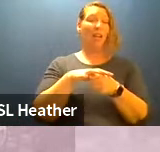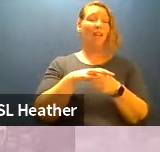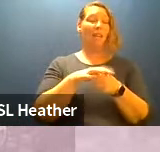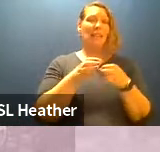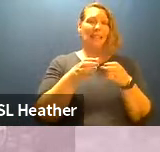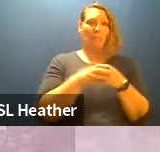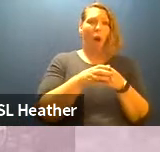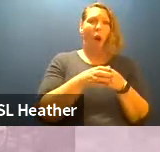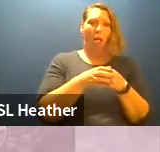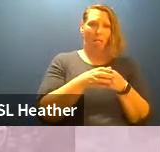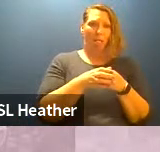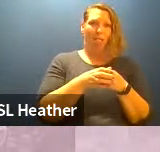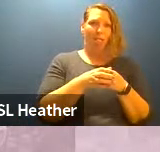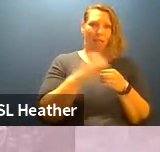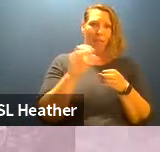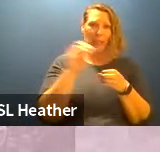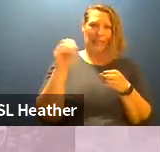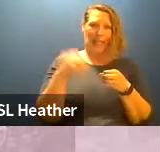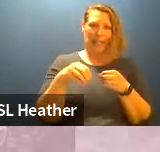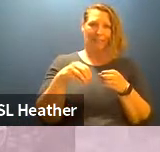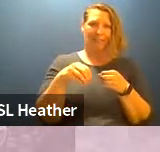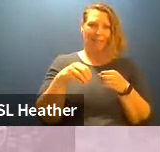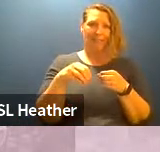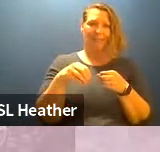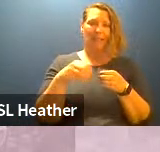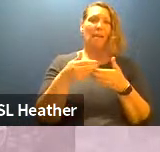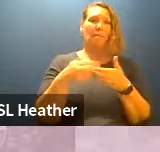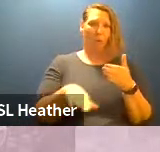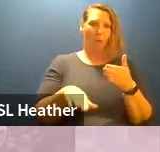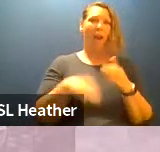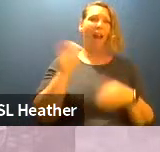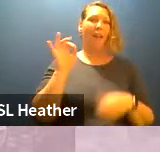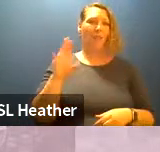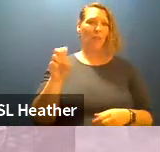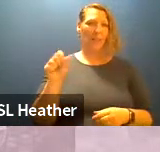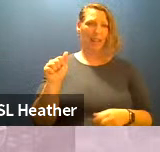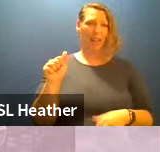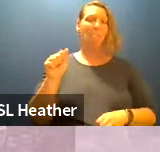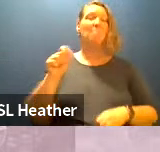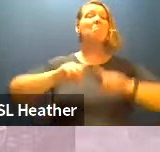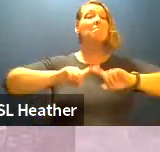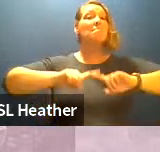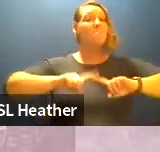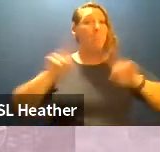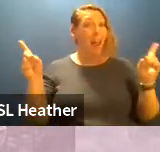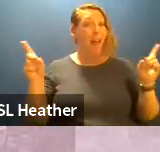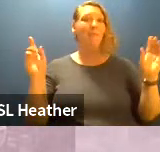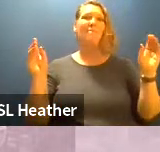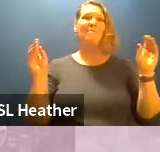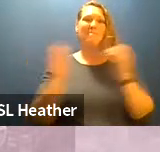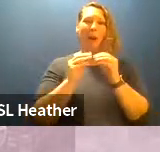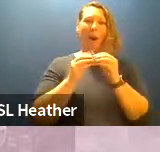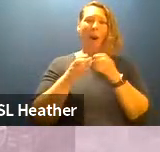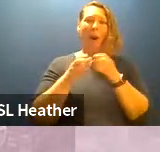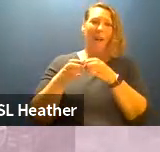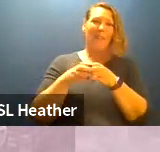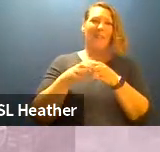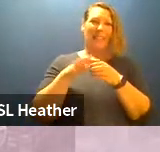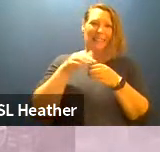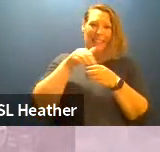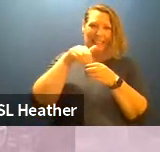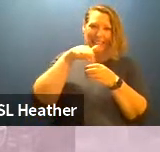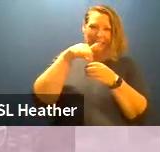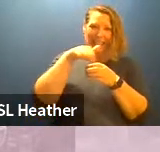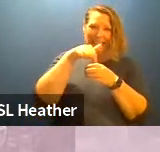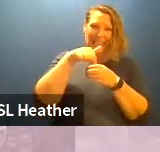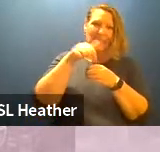smaller percentage of people born outside the US, but more concentrated, again, back in